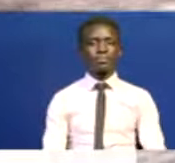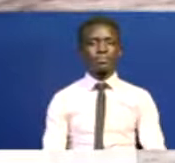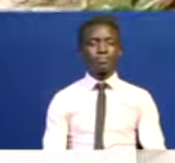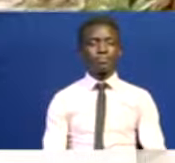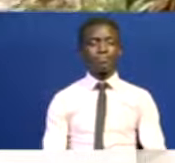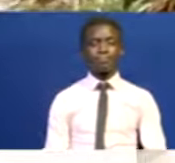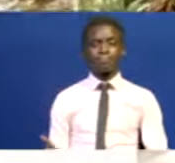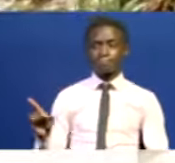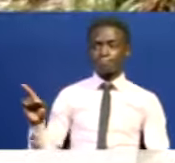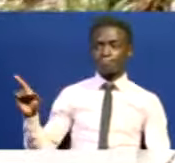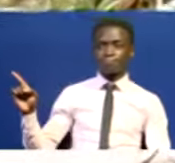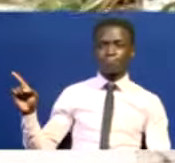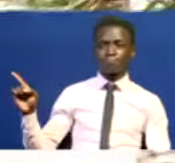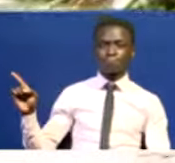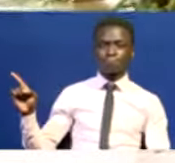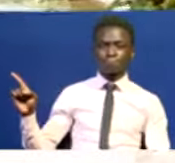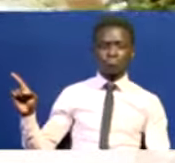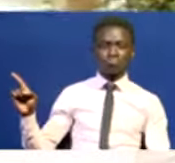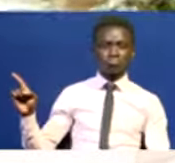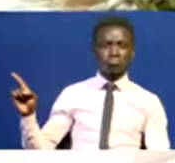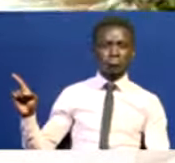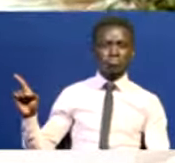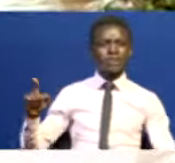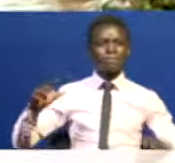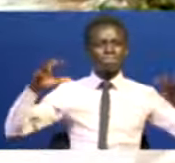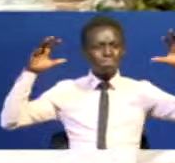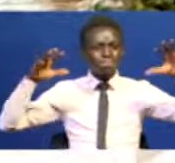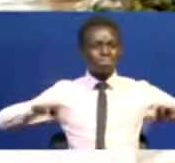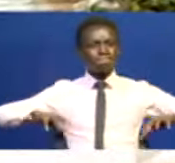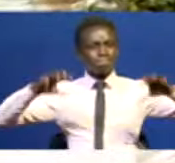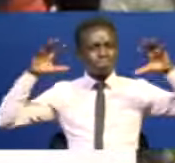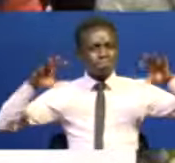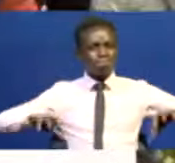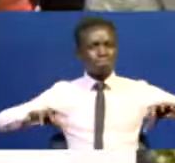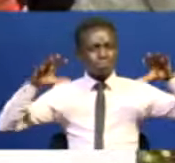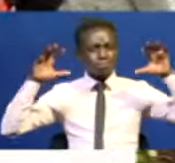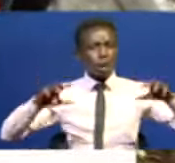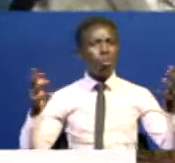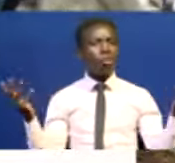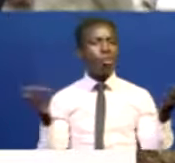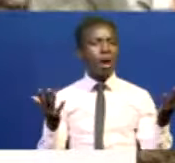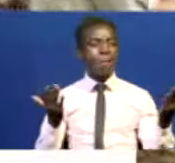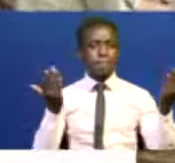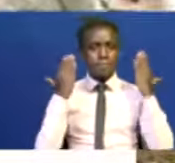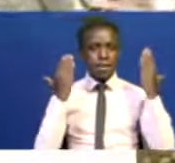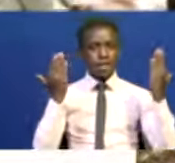This is the aftermath of the ongoing heavy rainfall in Meru County.